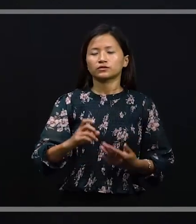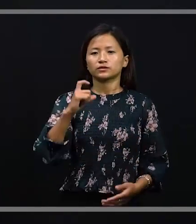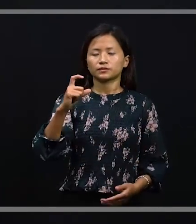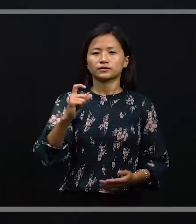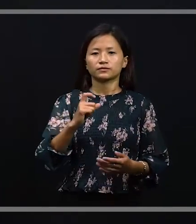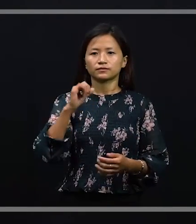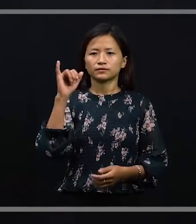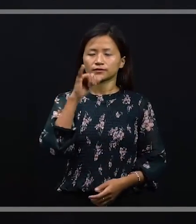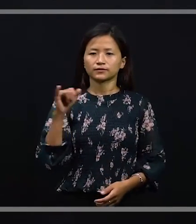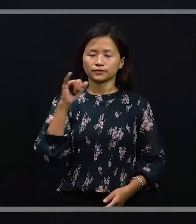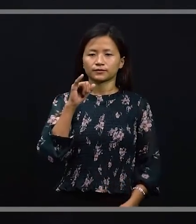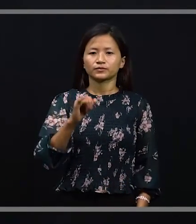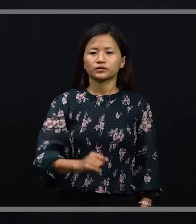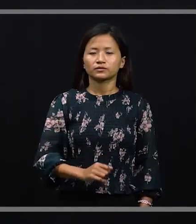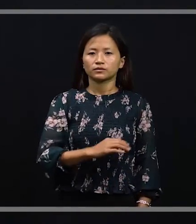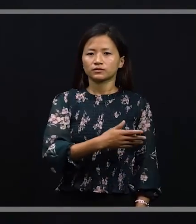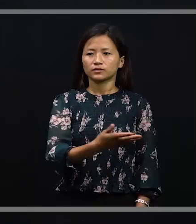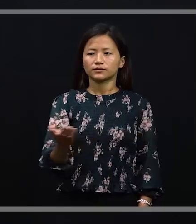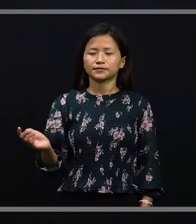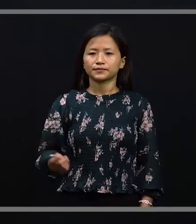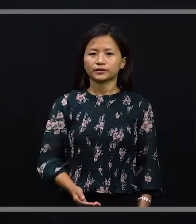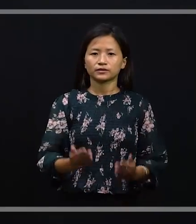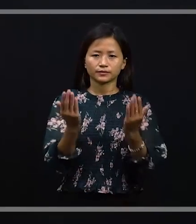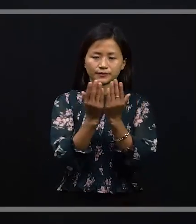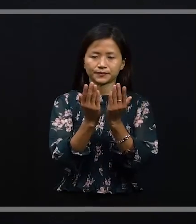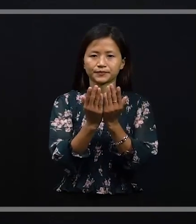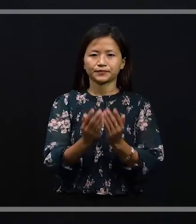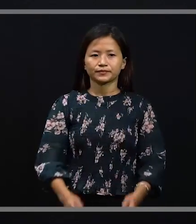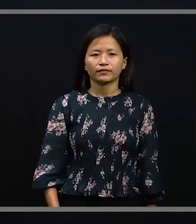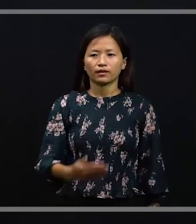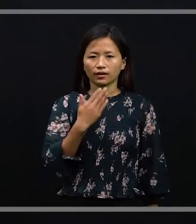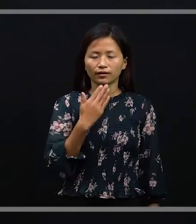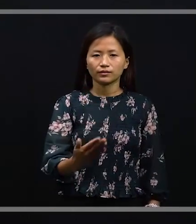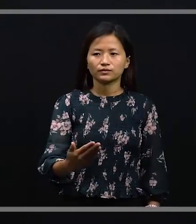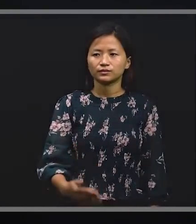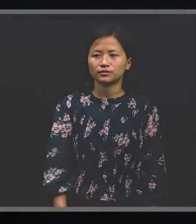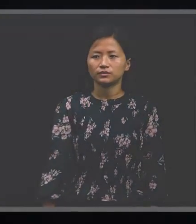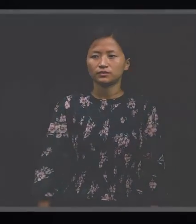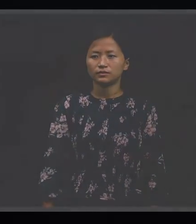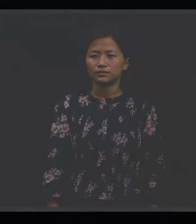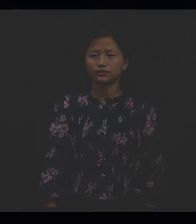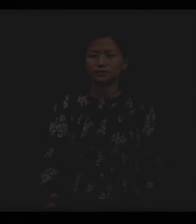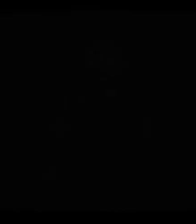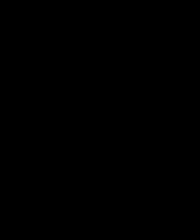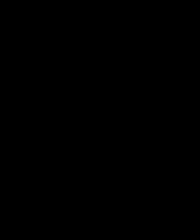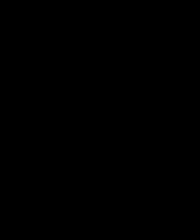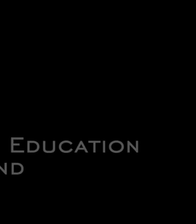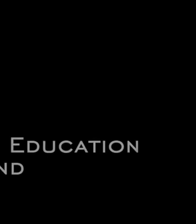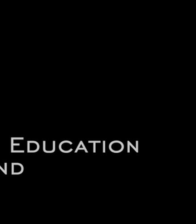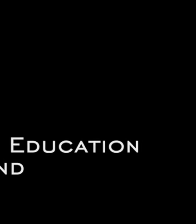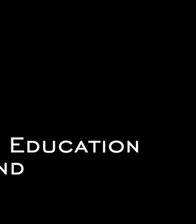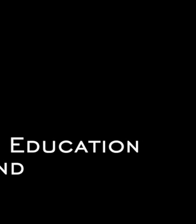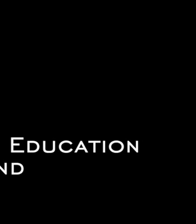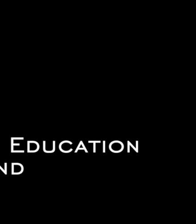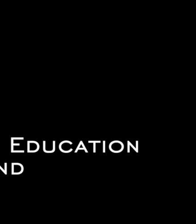it also improved the life of the lower caste people. All right, now coming to the fifth point, that is the result. So altogether